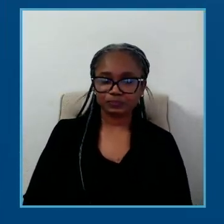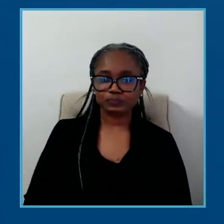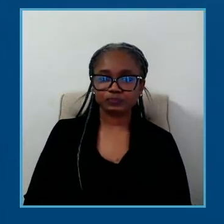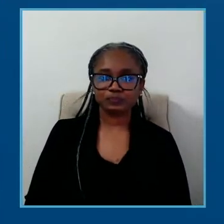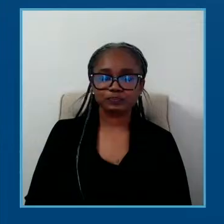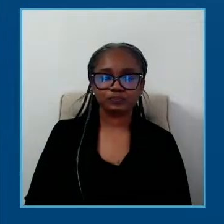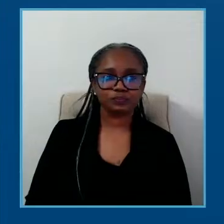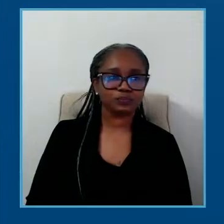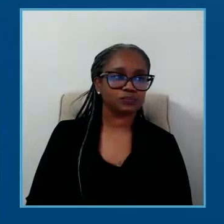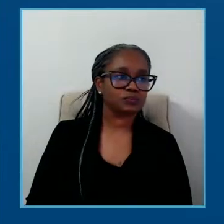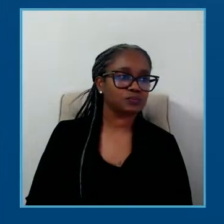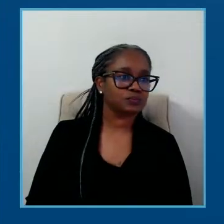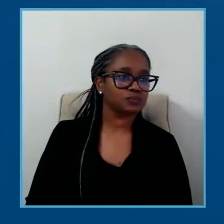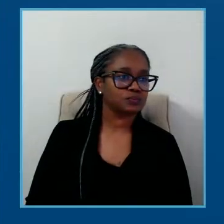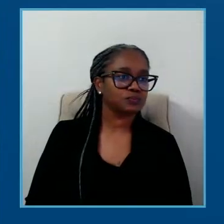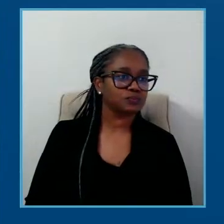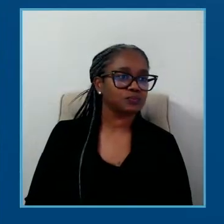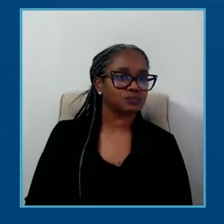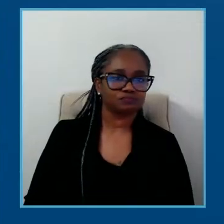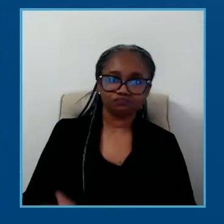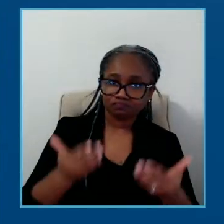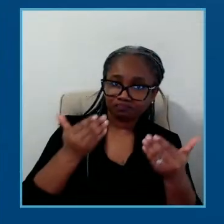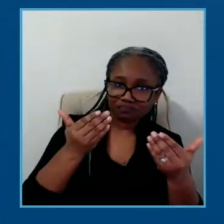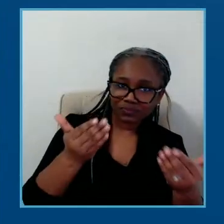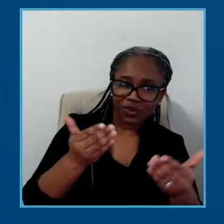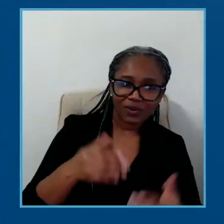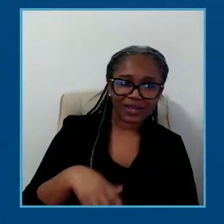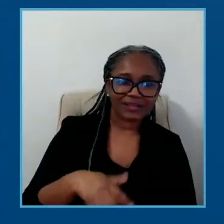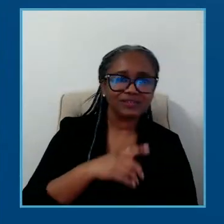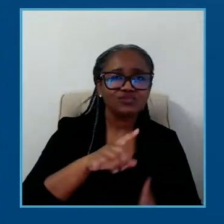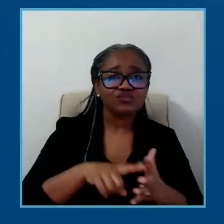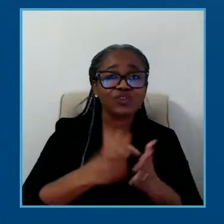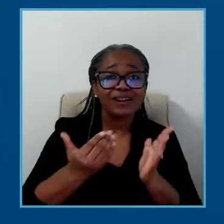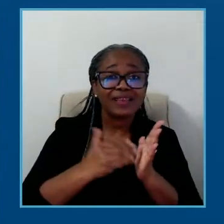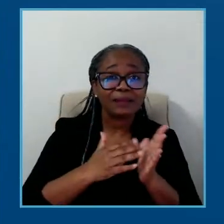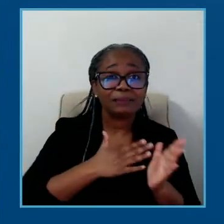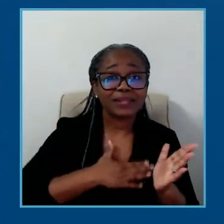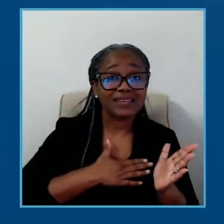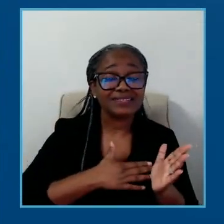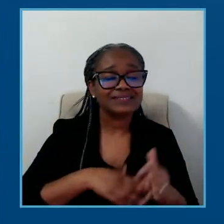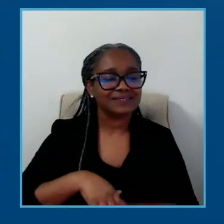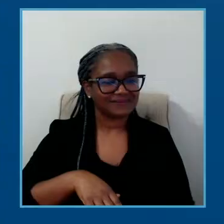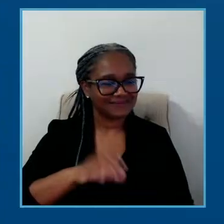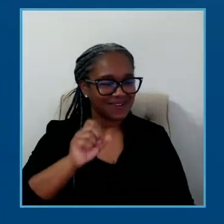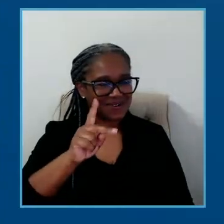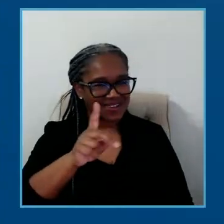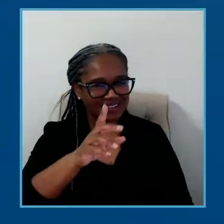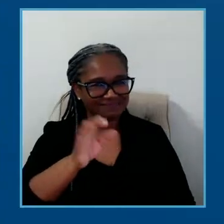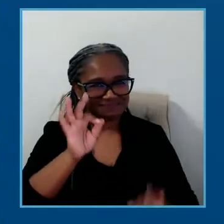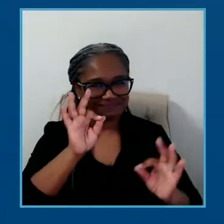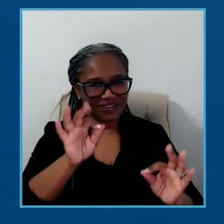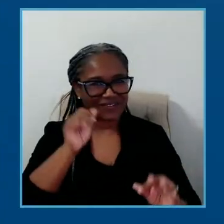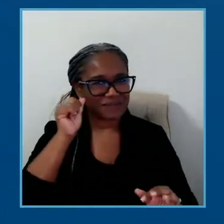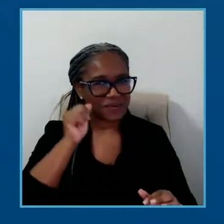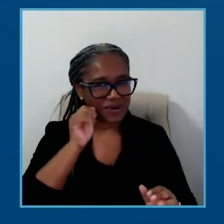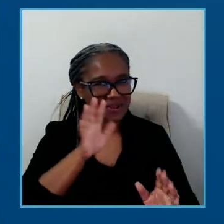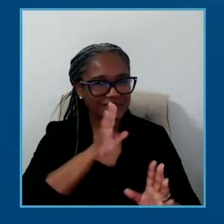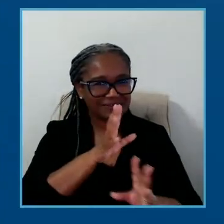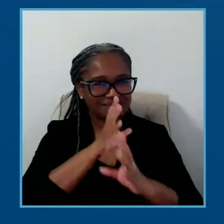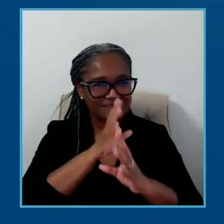Yeah. Go ahead. Start all over. I'm sorry. They have, okay, there, my audio is undone now. Thank you very much. I